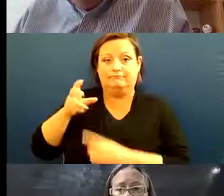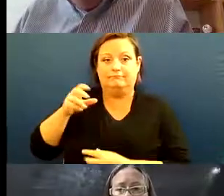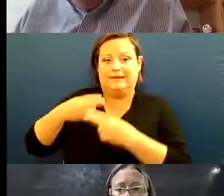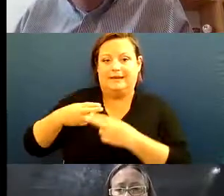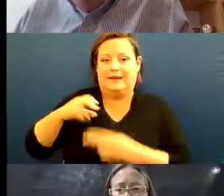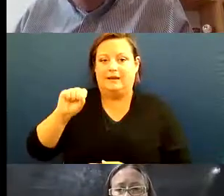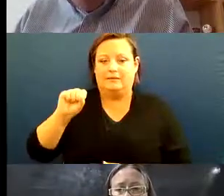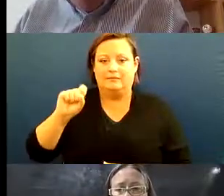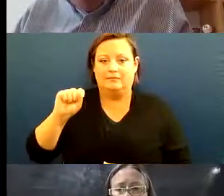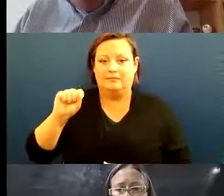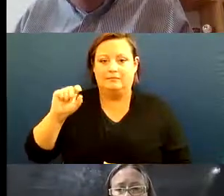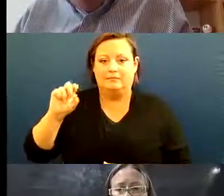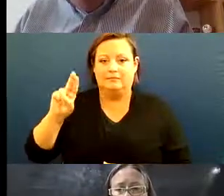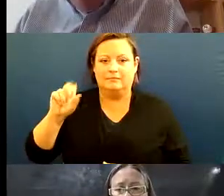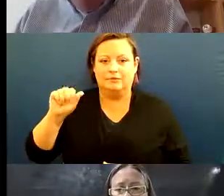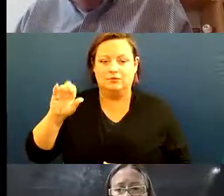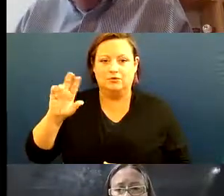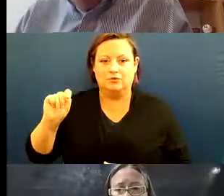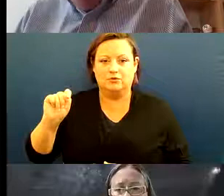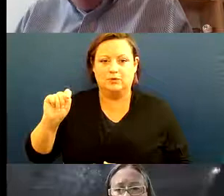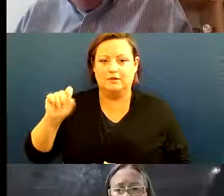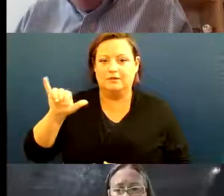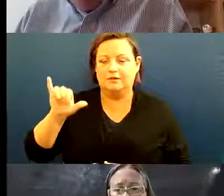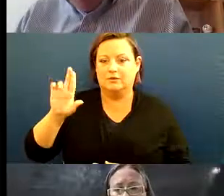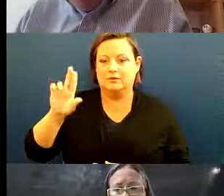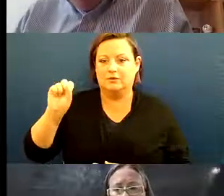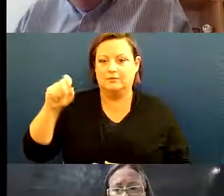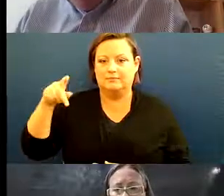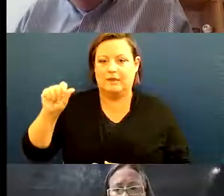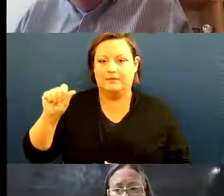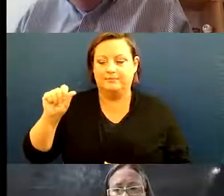interested in skin cancer and in skin biology.